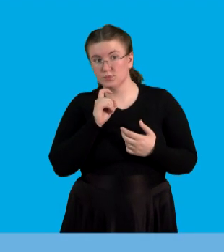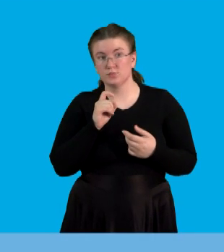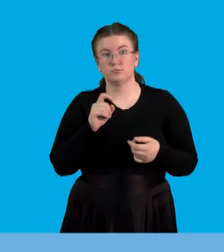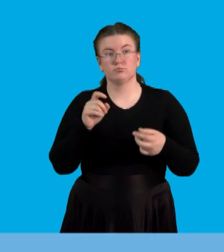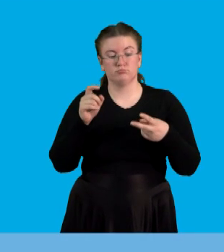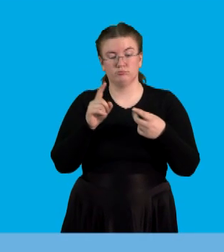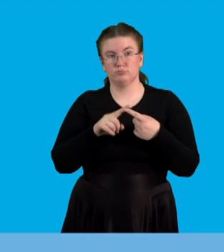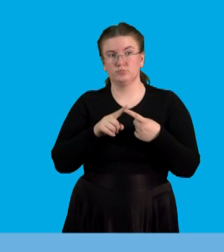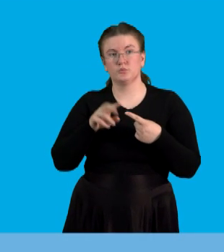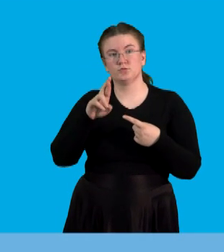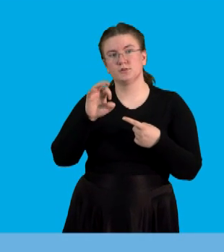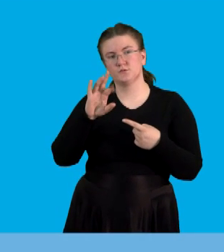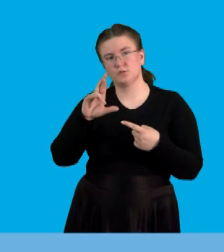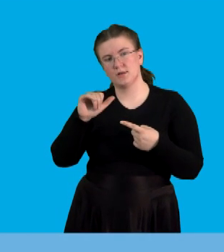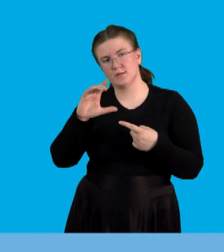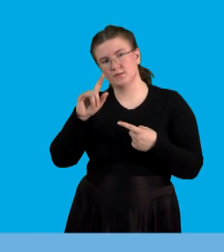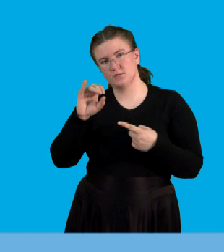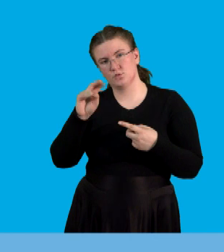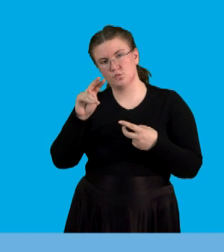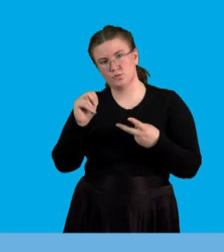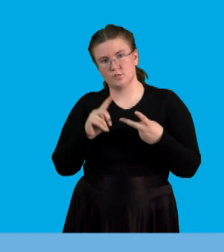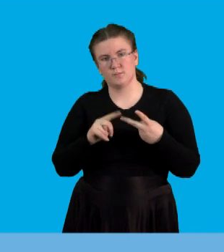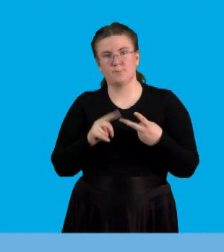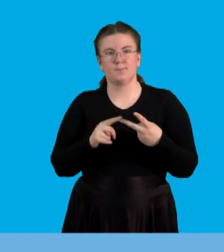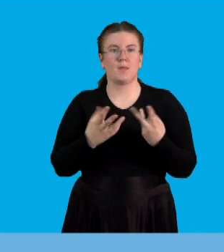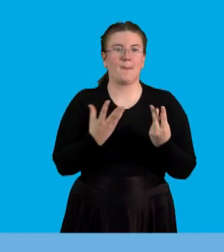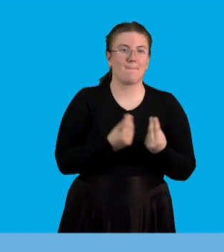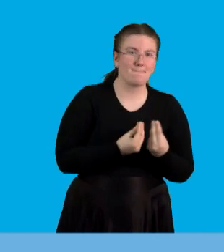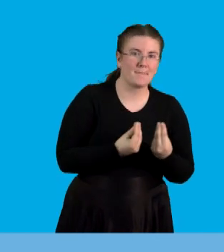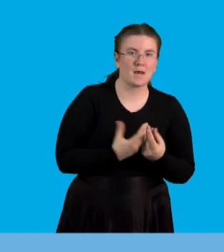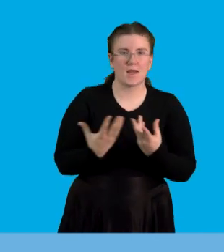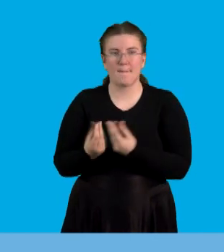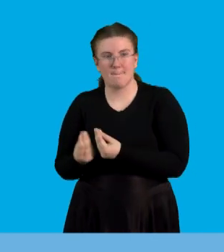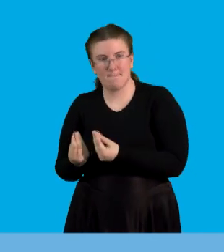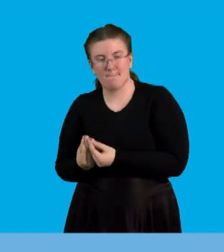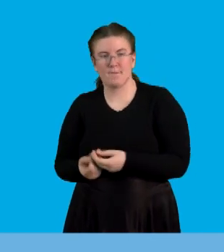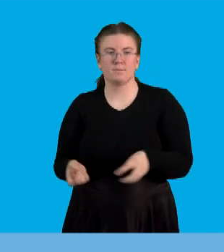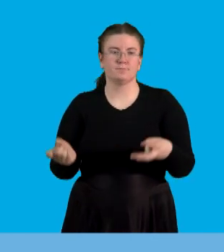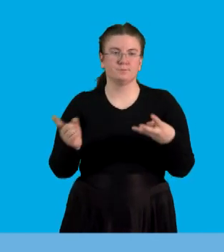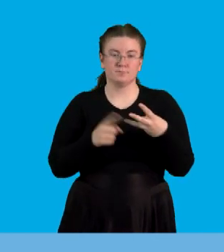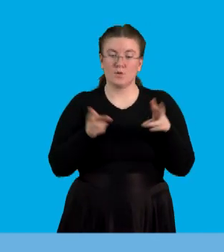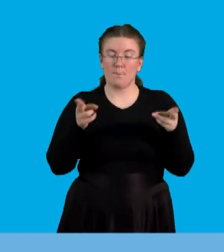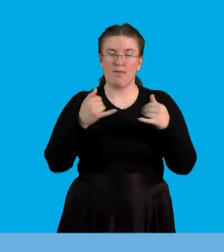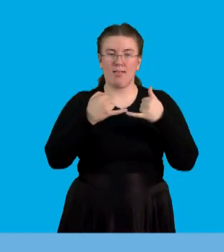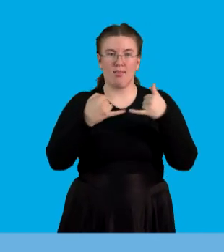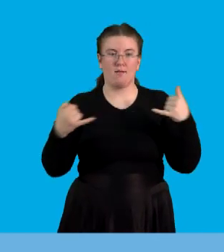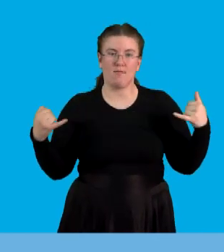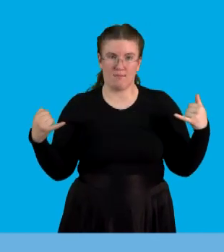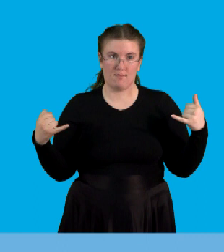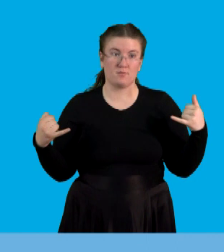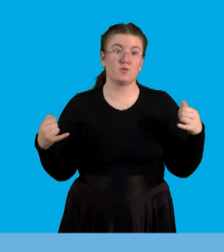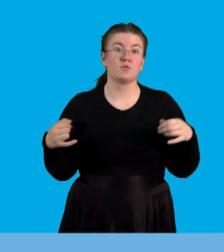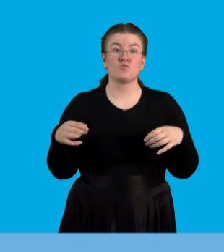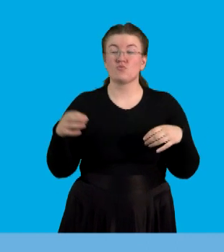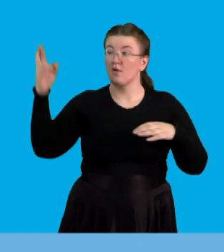as refraction, medium, the normal line, whereby refraction is the change in direction of a wave